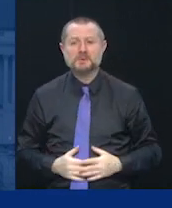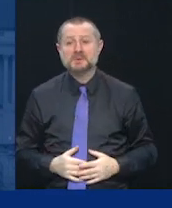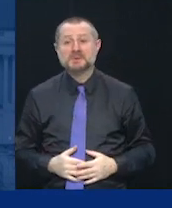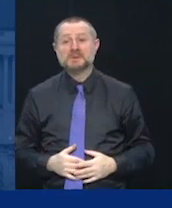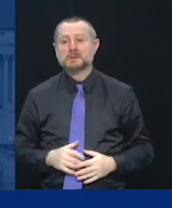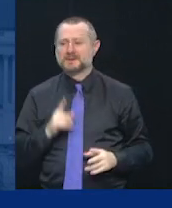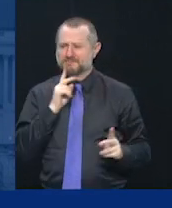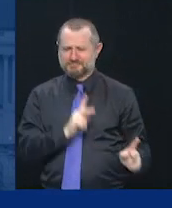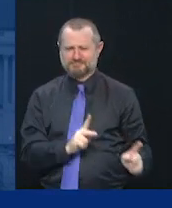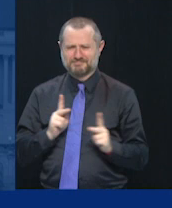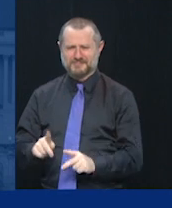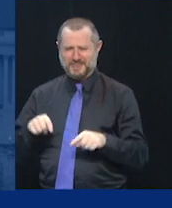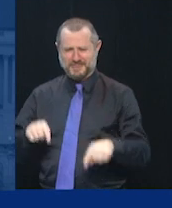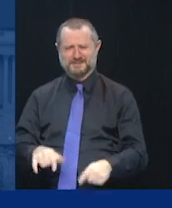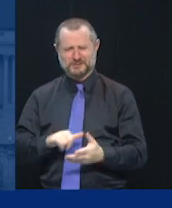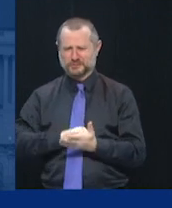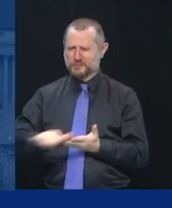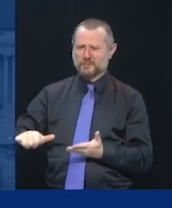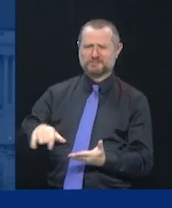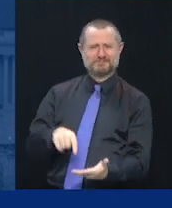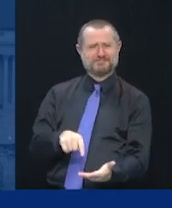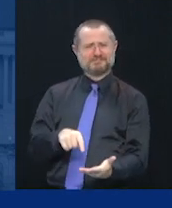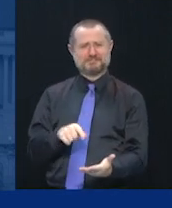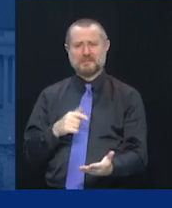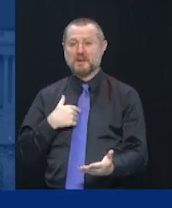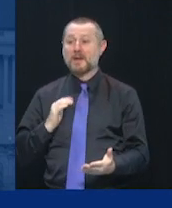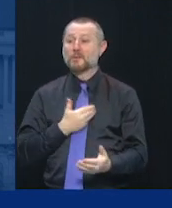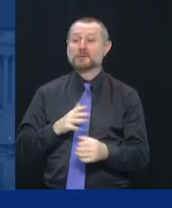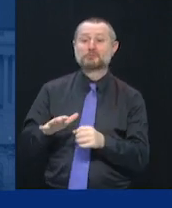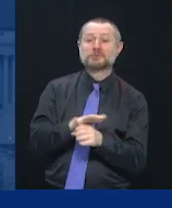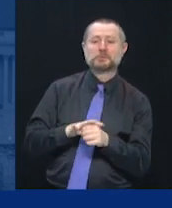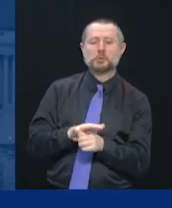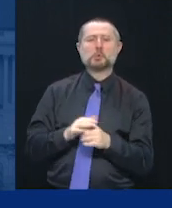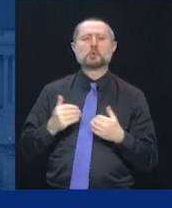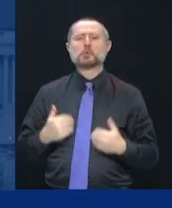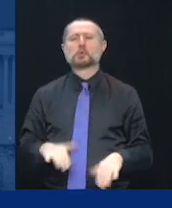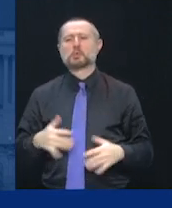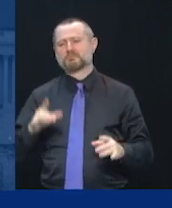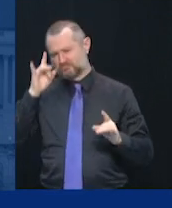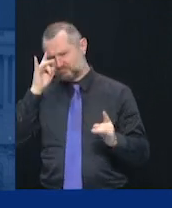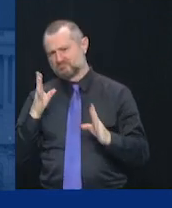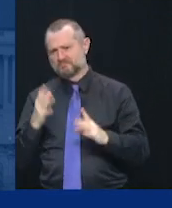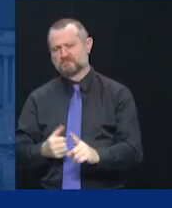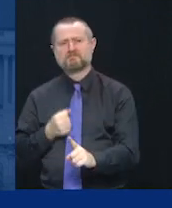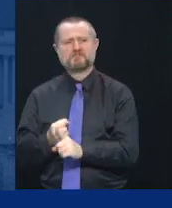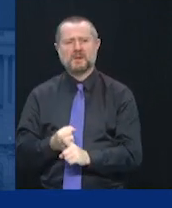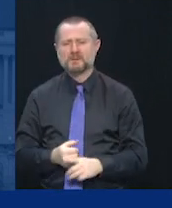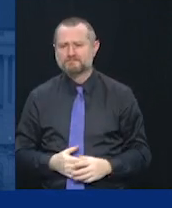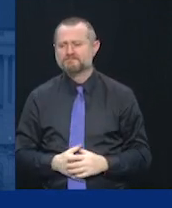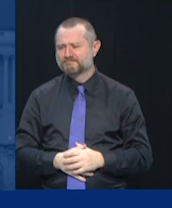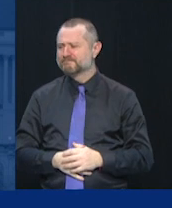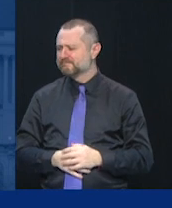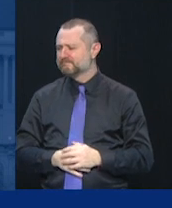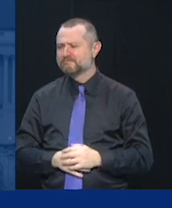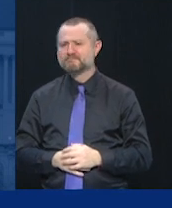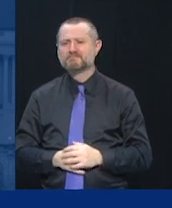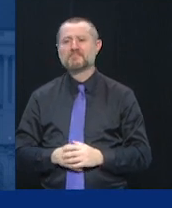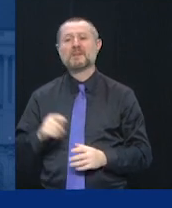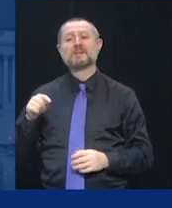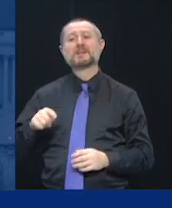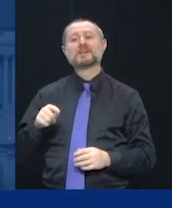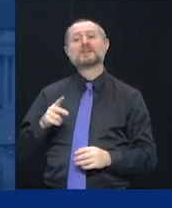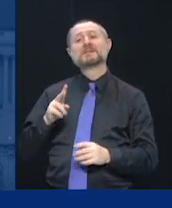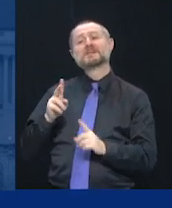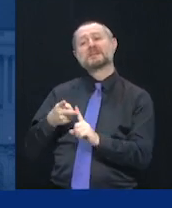our region paid the highest price for the emergency. We also need fairness in the